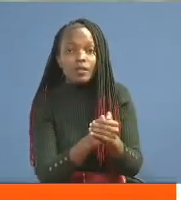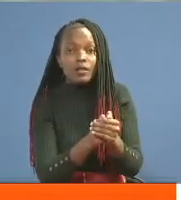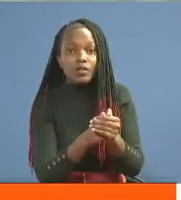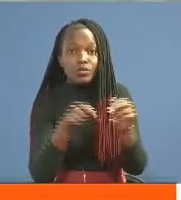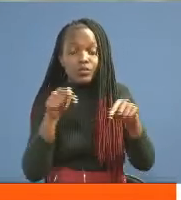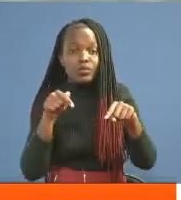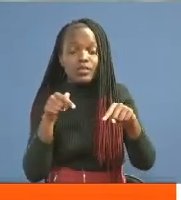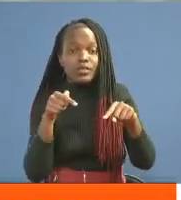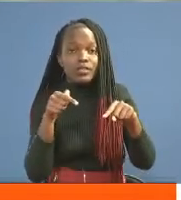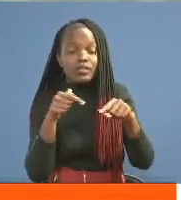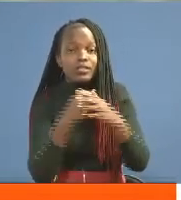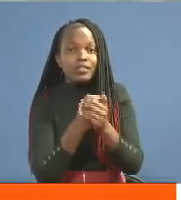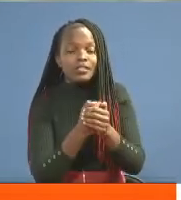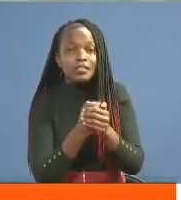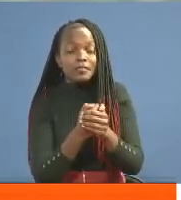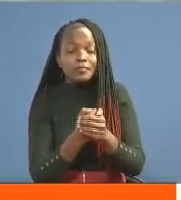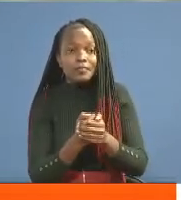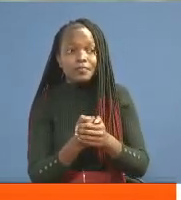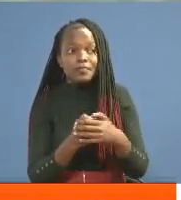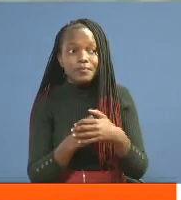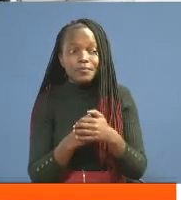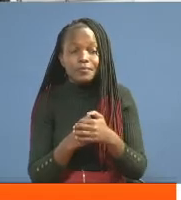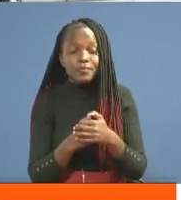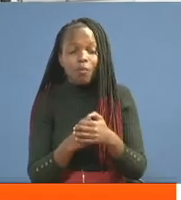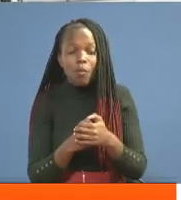this tonight on COVID at 1.